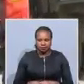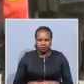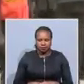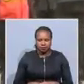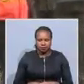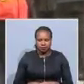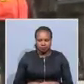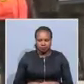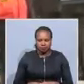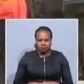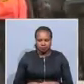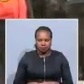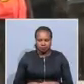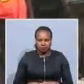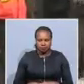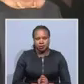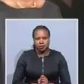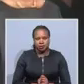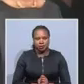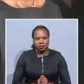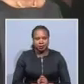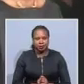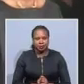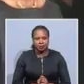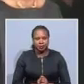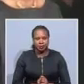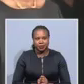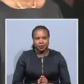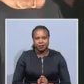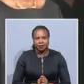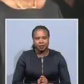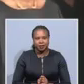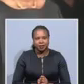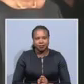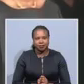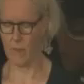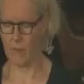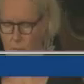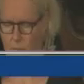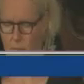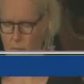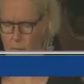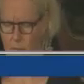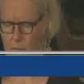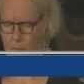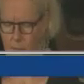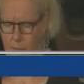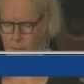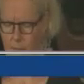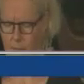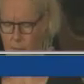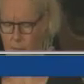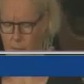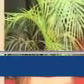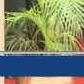The head of state joined hundreds of other mourners at the late Nghidinwa's memorial at Parliament Gardens this afternoon. She died on the